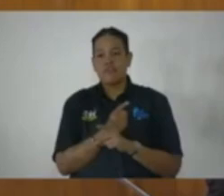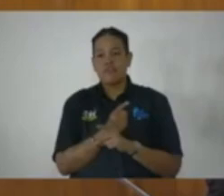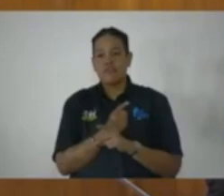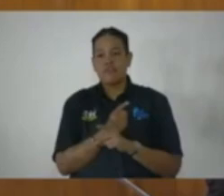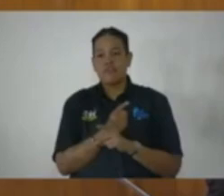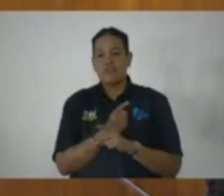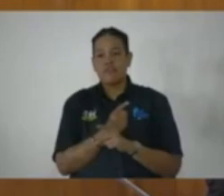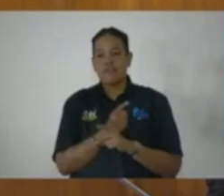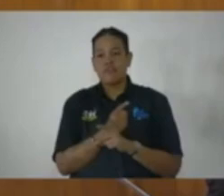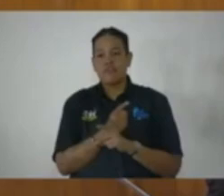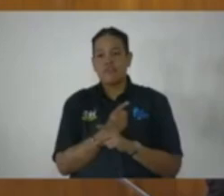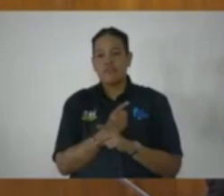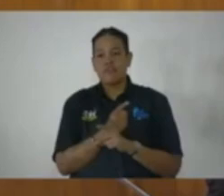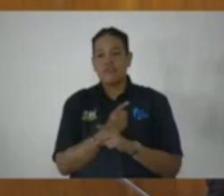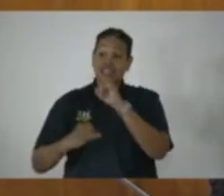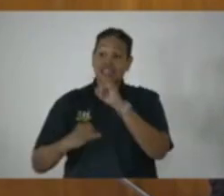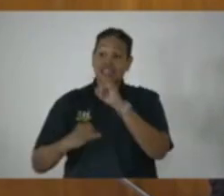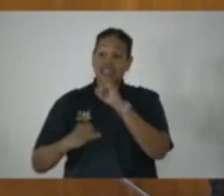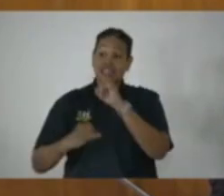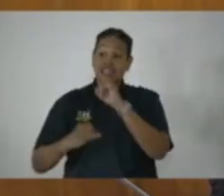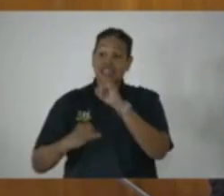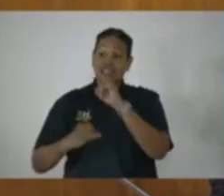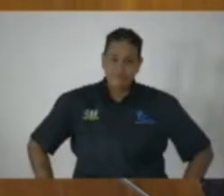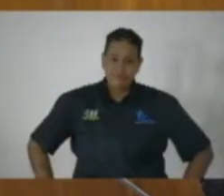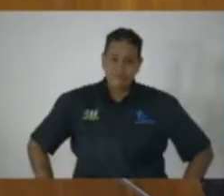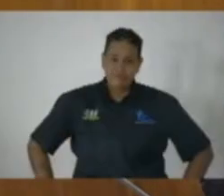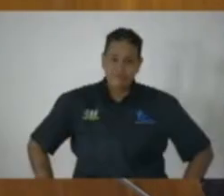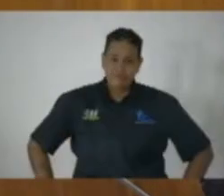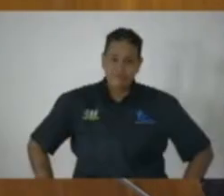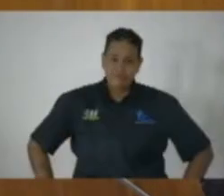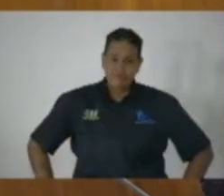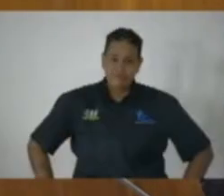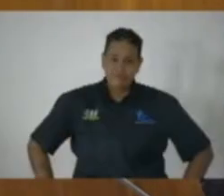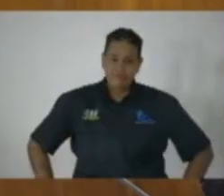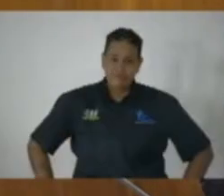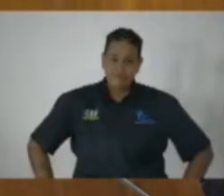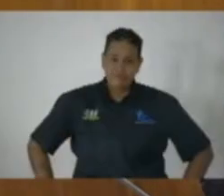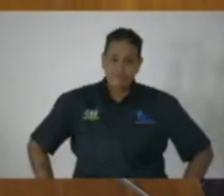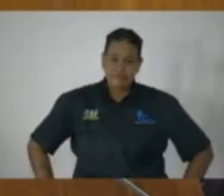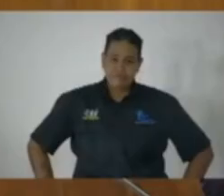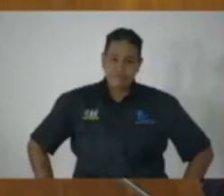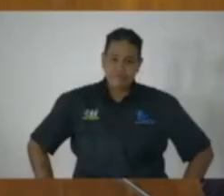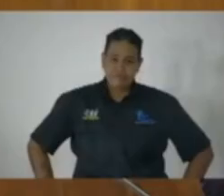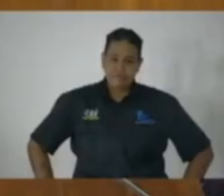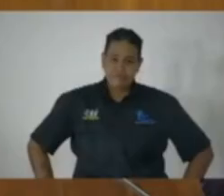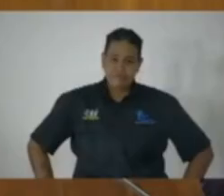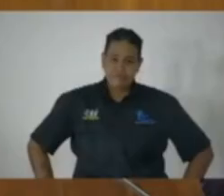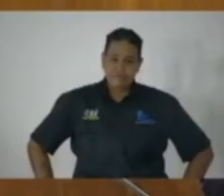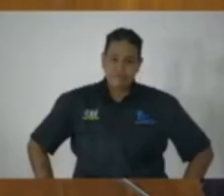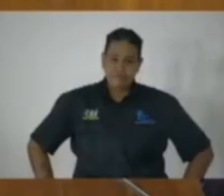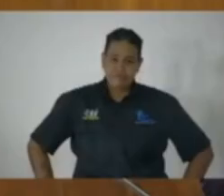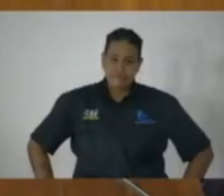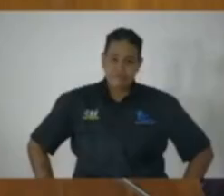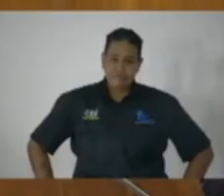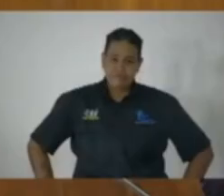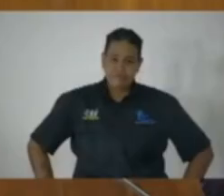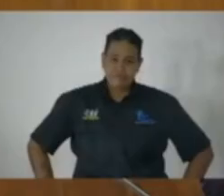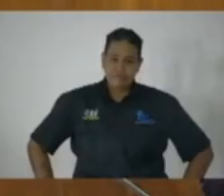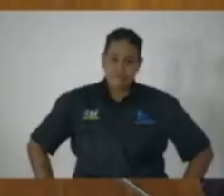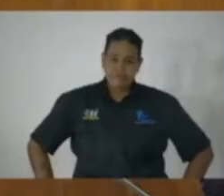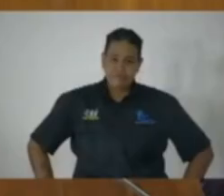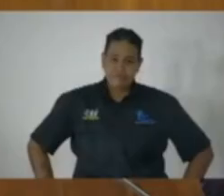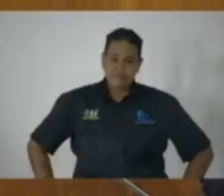This is part one. Because that FinZac something here is a delicate thing we want to highlight by